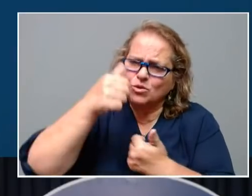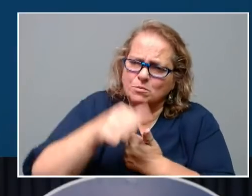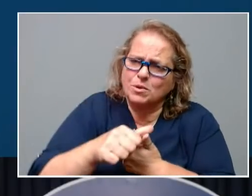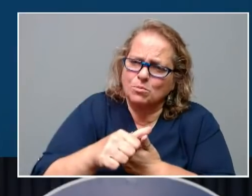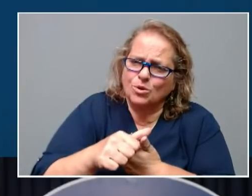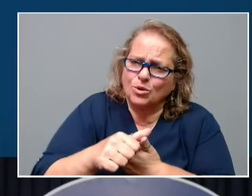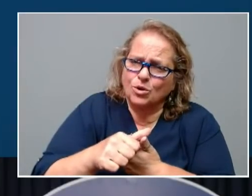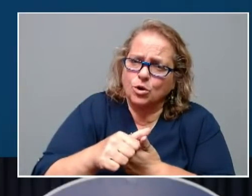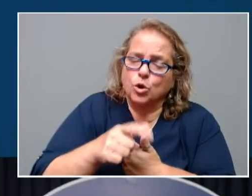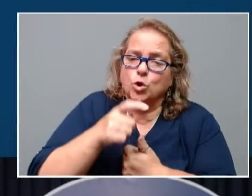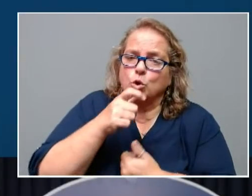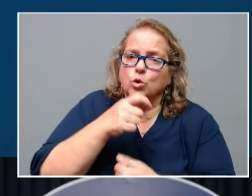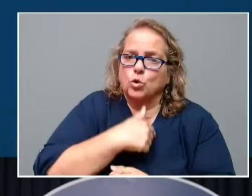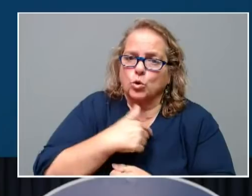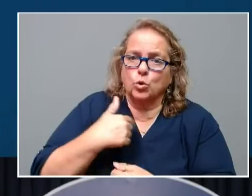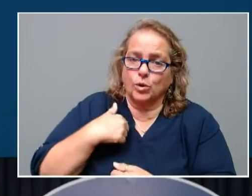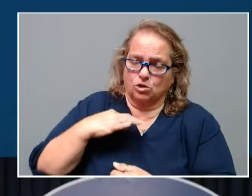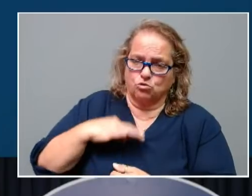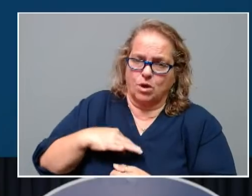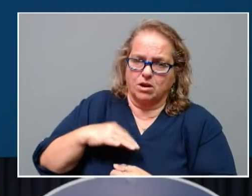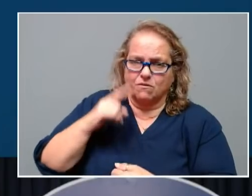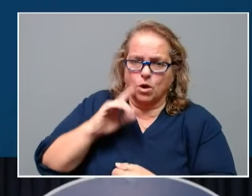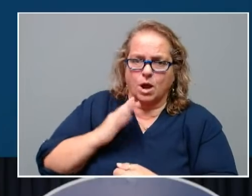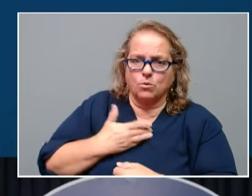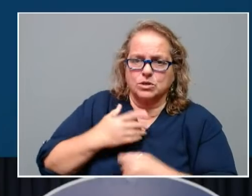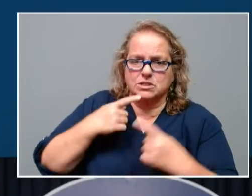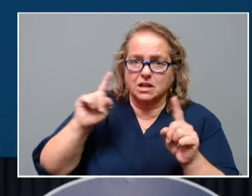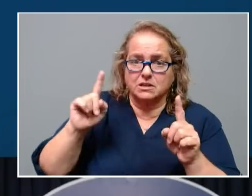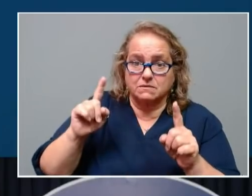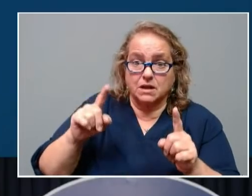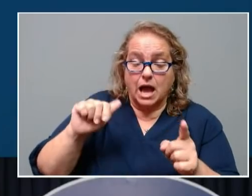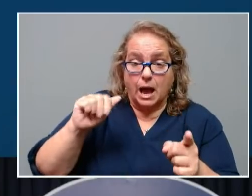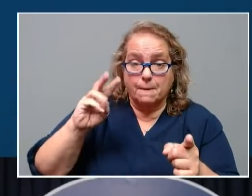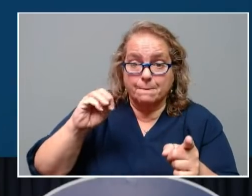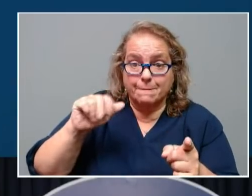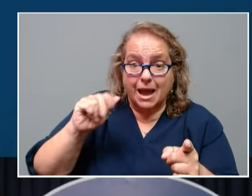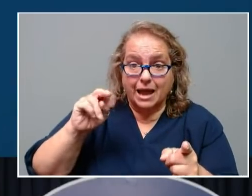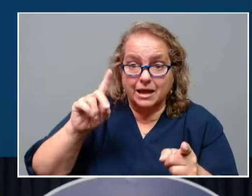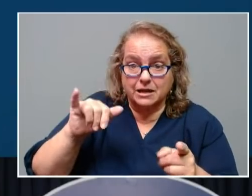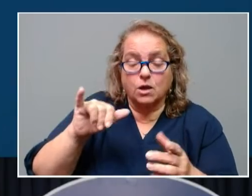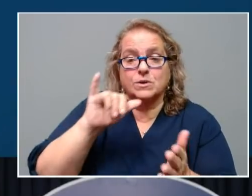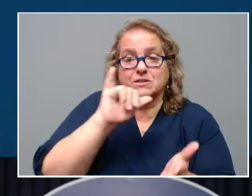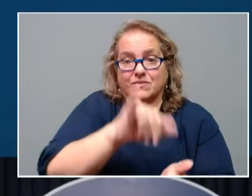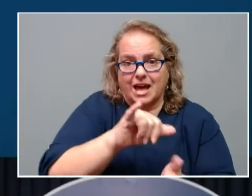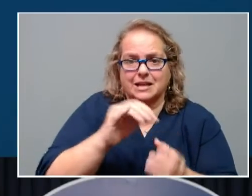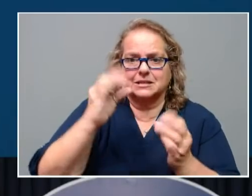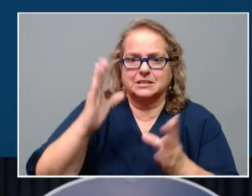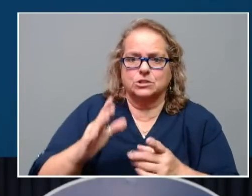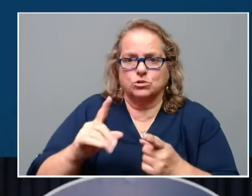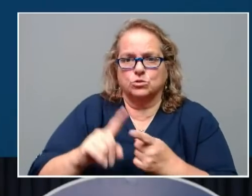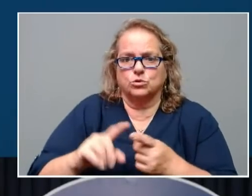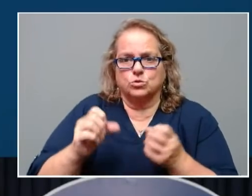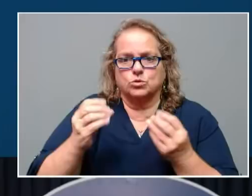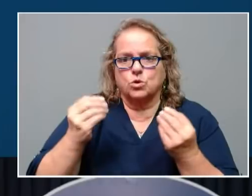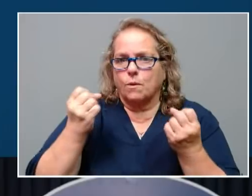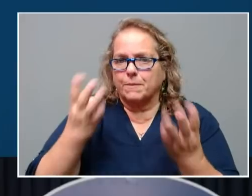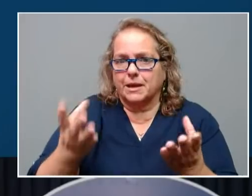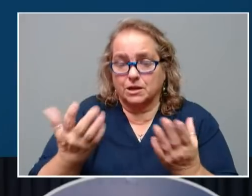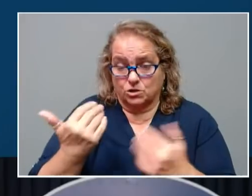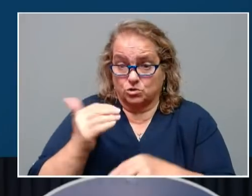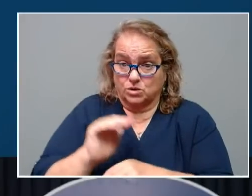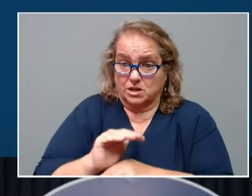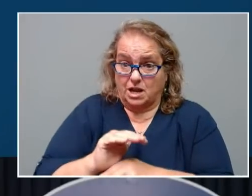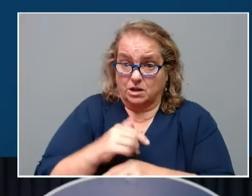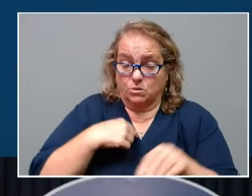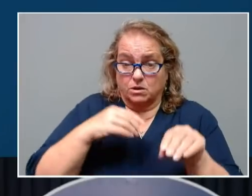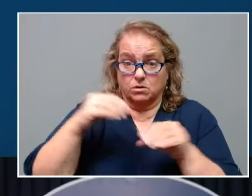credit for our success. Amanda was that teacher to so many. Tonight, as we light our homes up green,